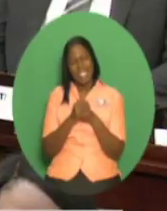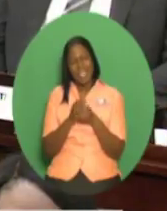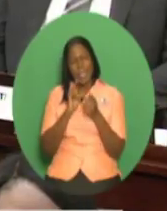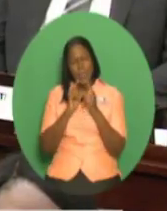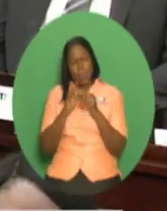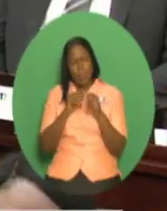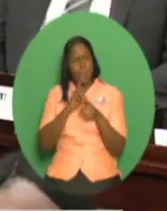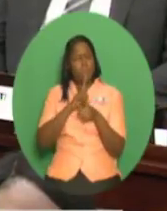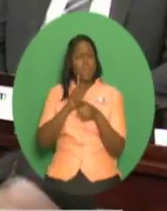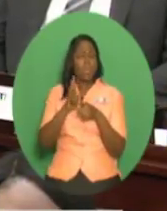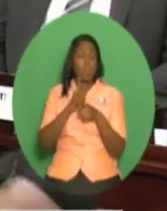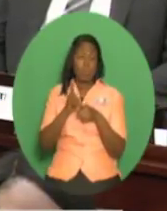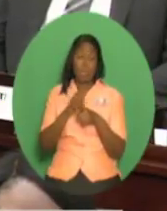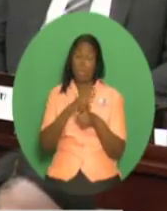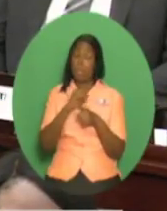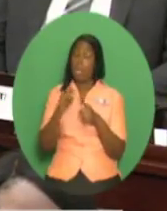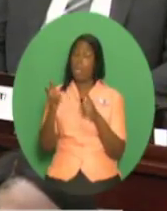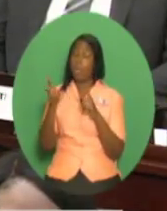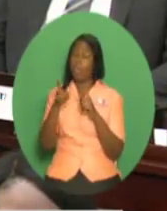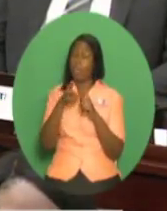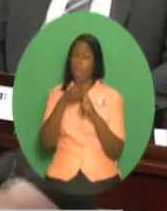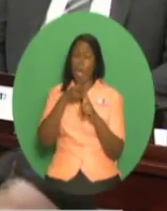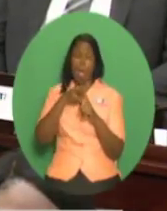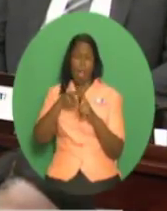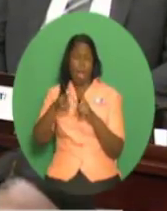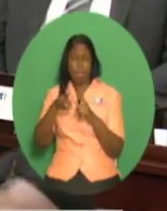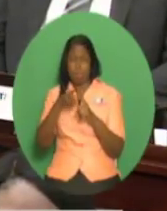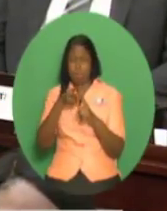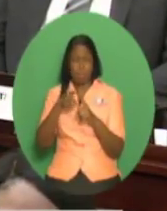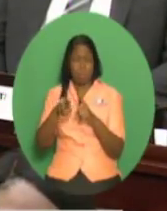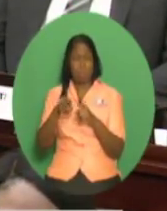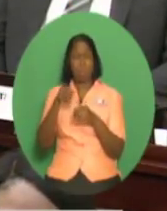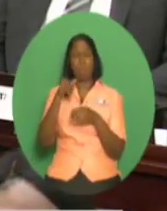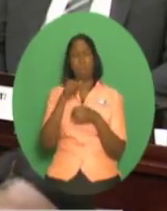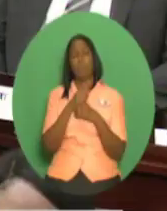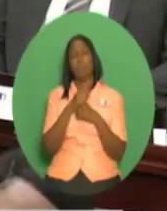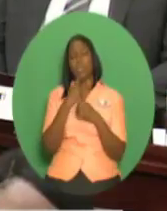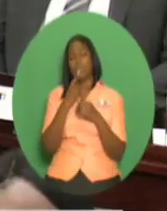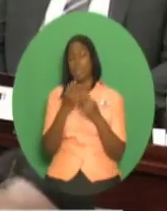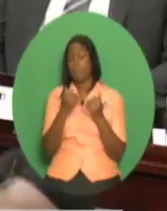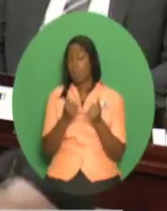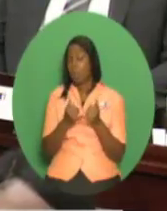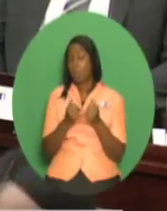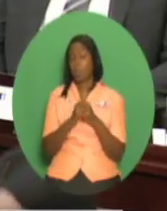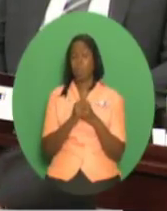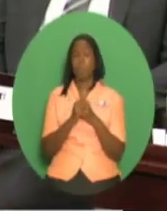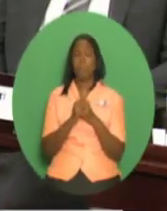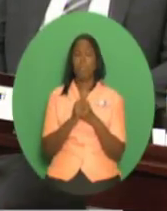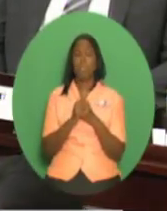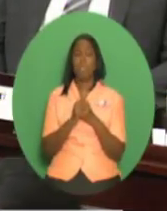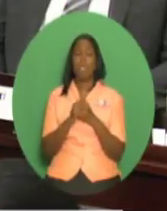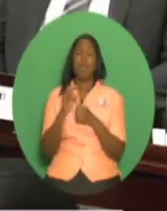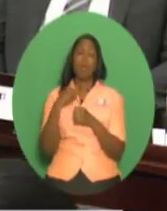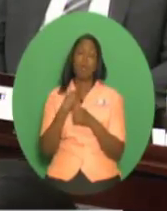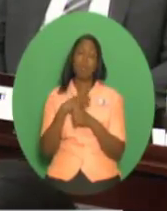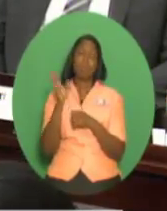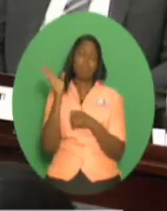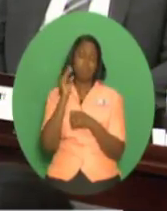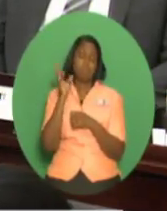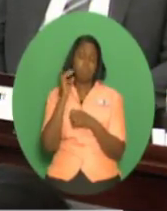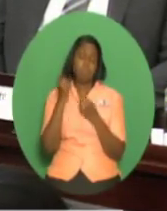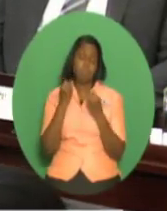discipline and violence. In spite of the fact, Madam Speaker, that we have been hearing a